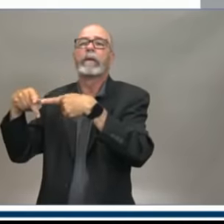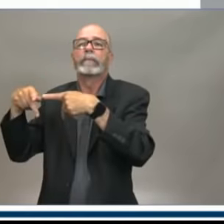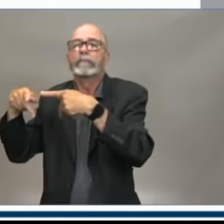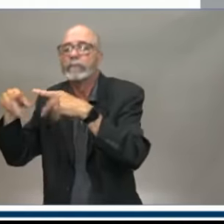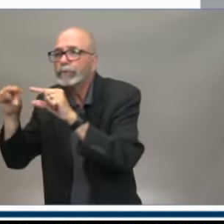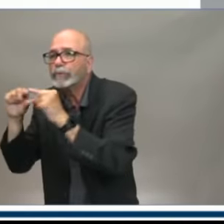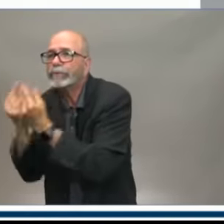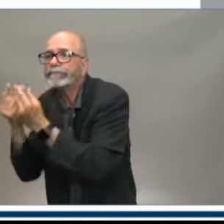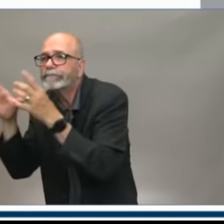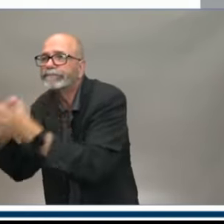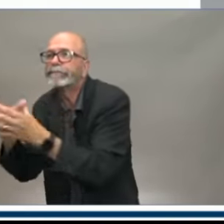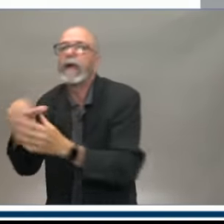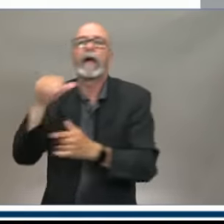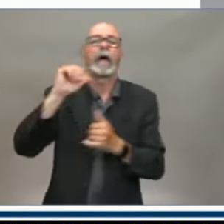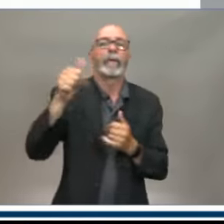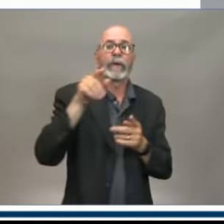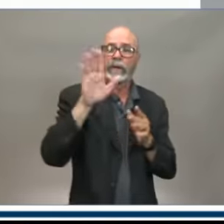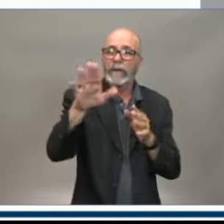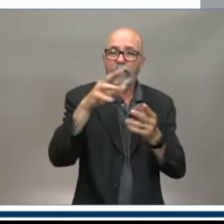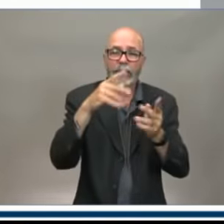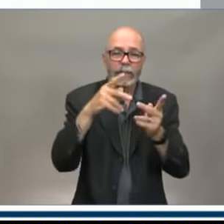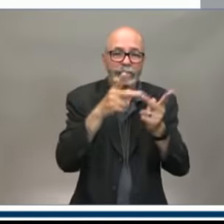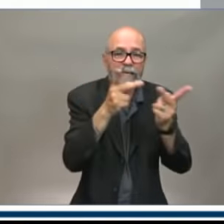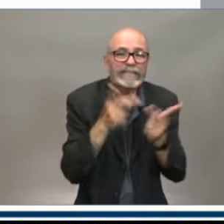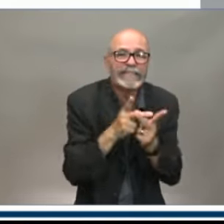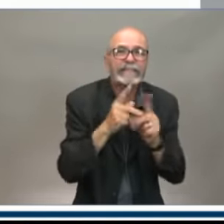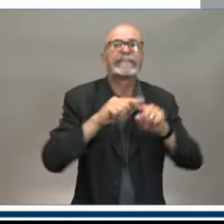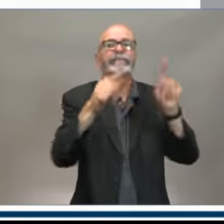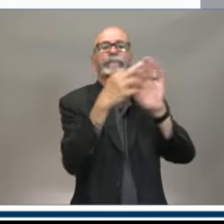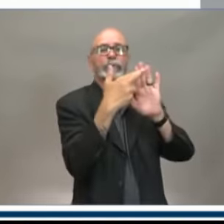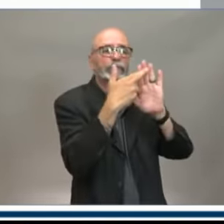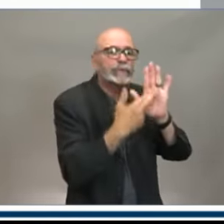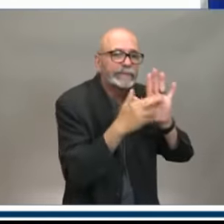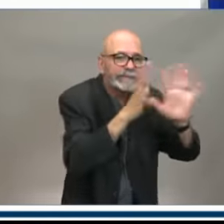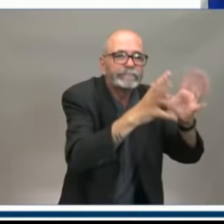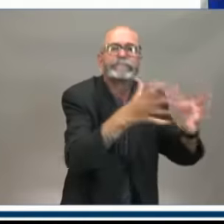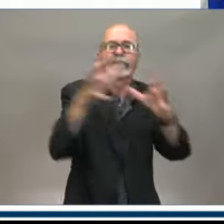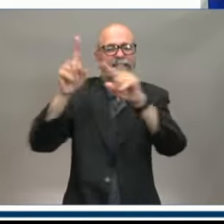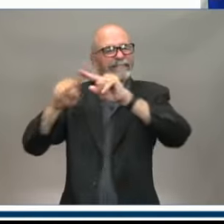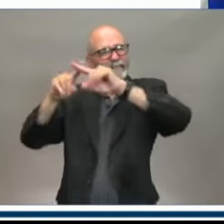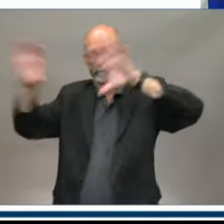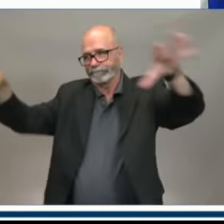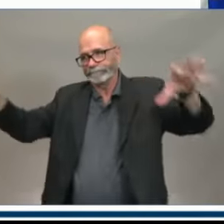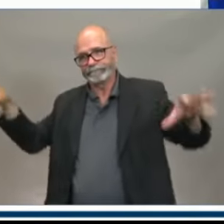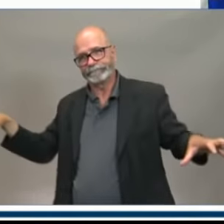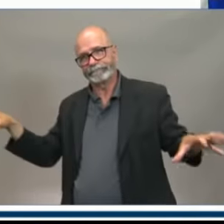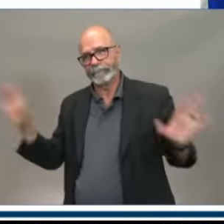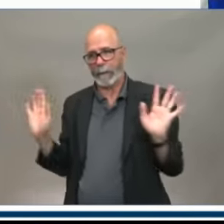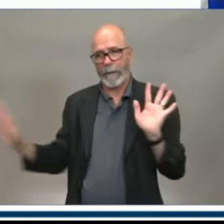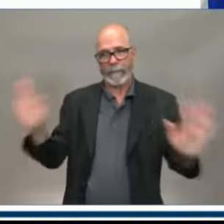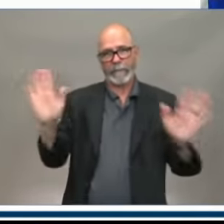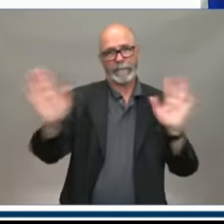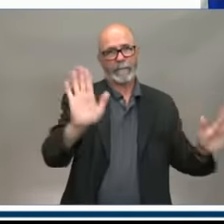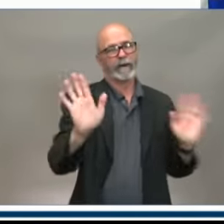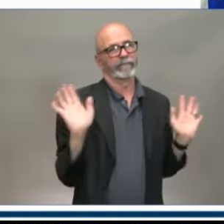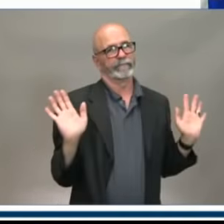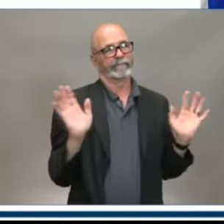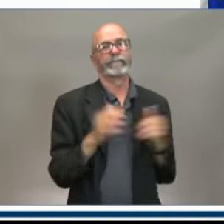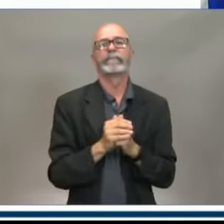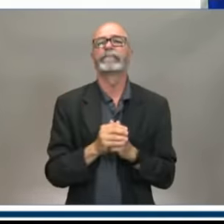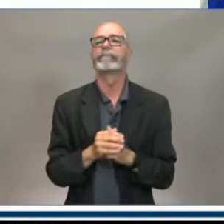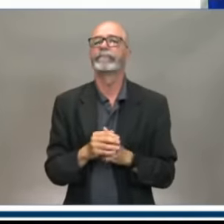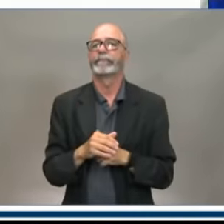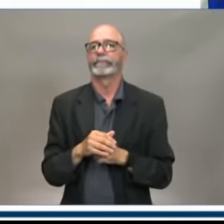that can get together. And so we're looking at all of that. Next, we'll go to Natasha Pace from CTV. Go ahead, Natasha.